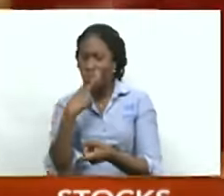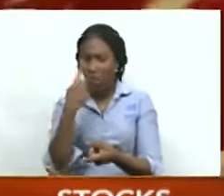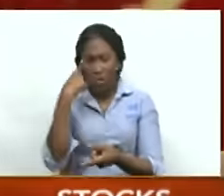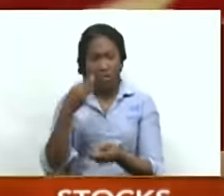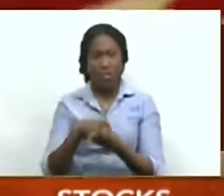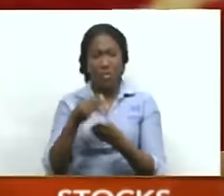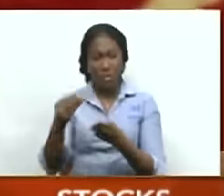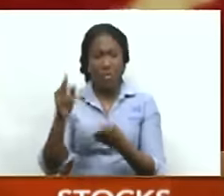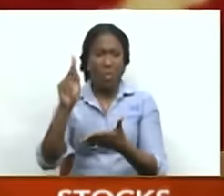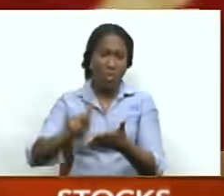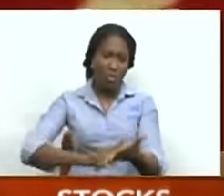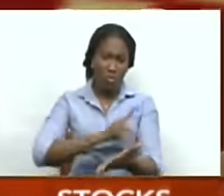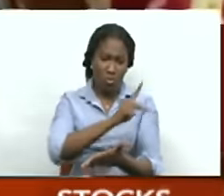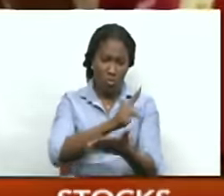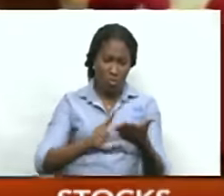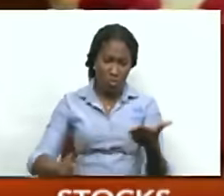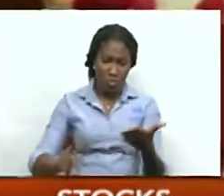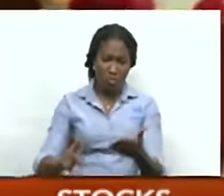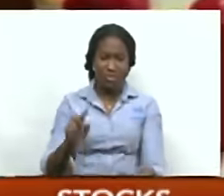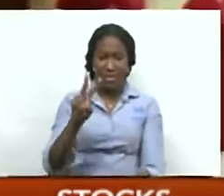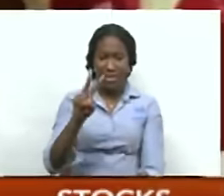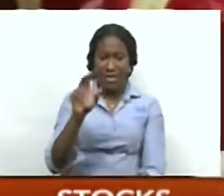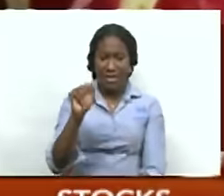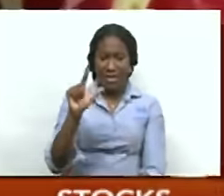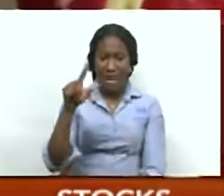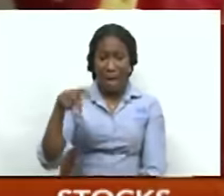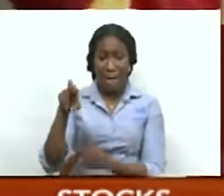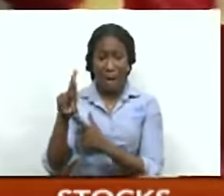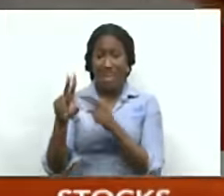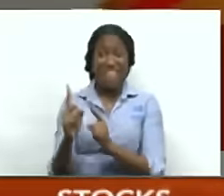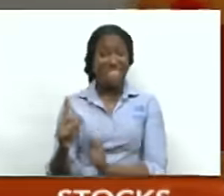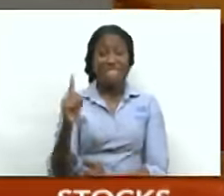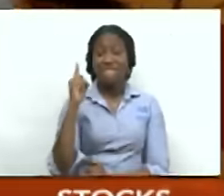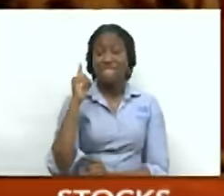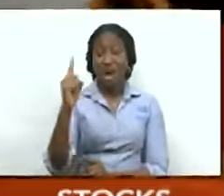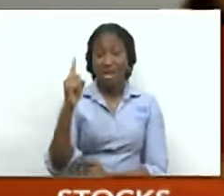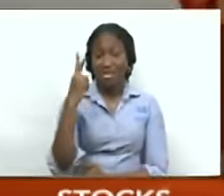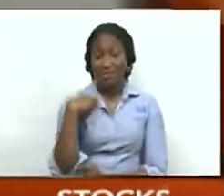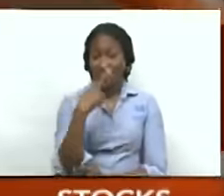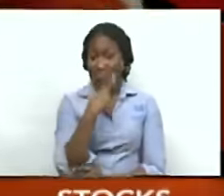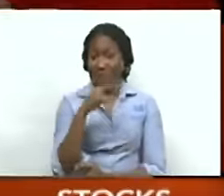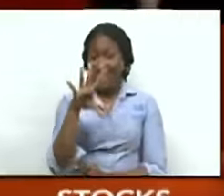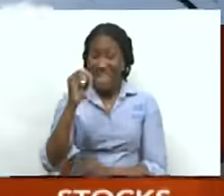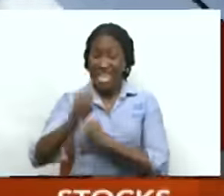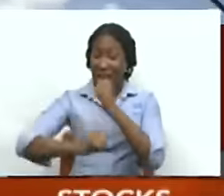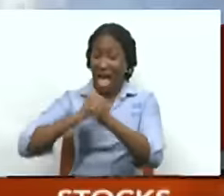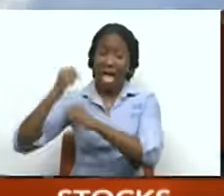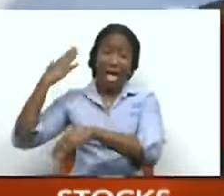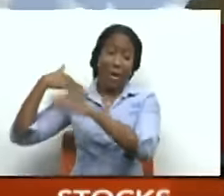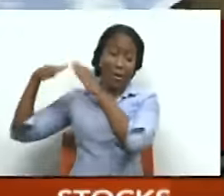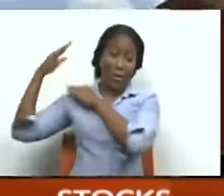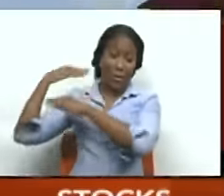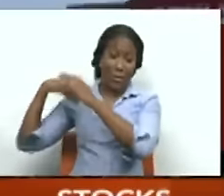was the first Mario's outlet when it opened its doors more than 50 years ago. The business started with an investment of $4,000